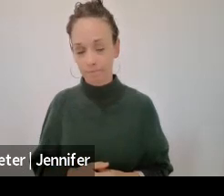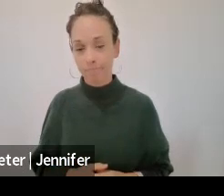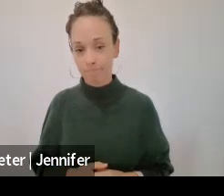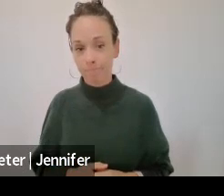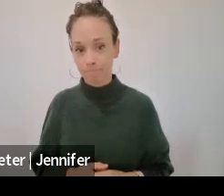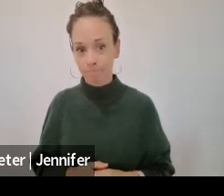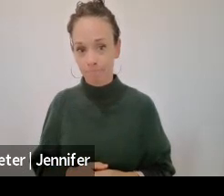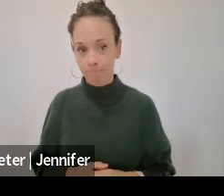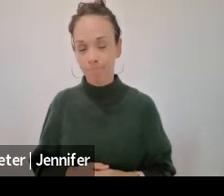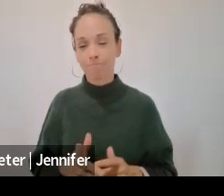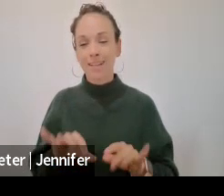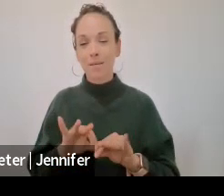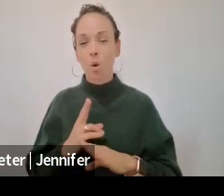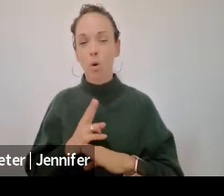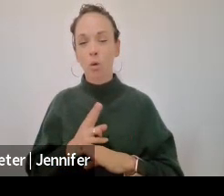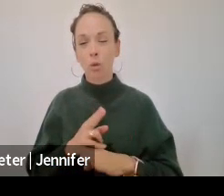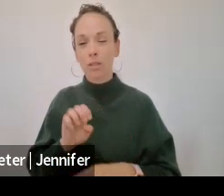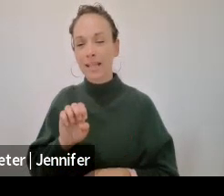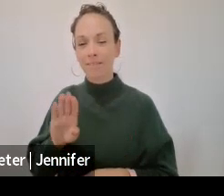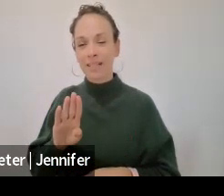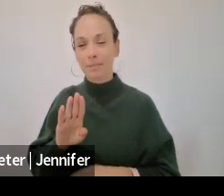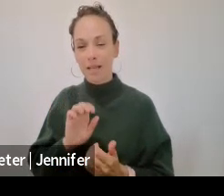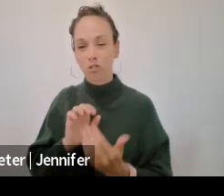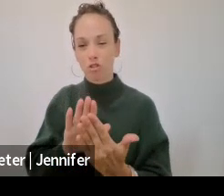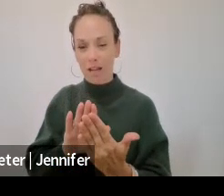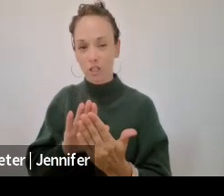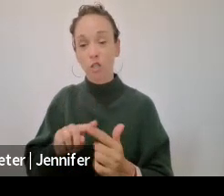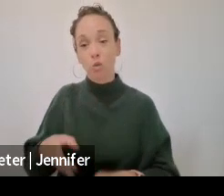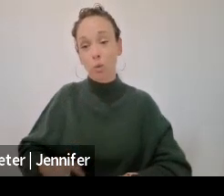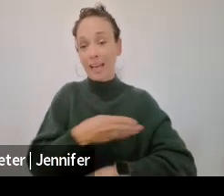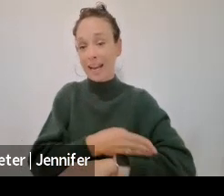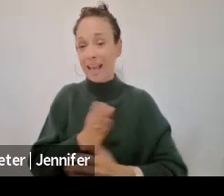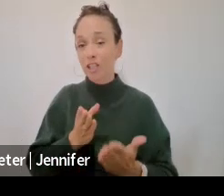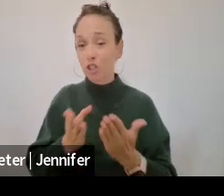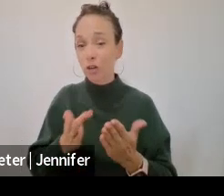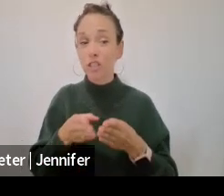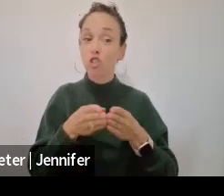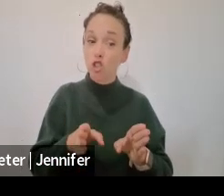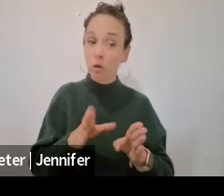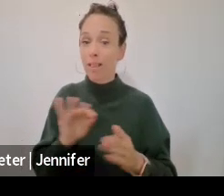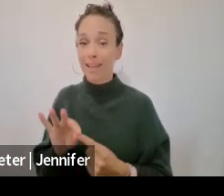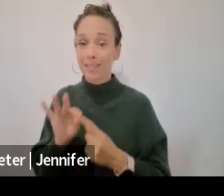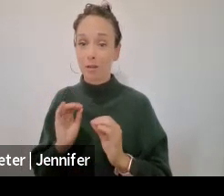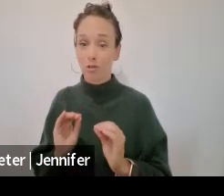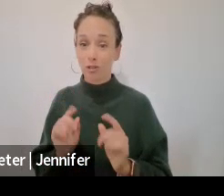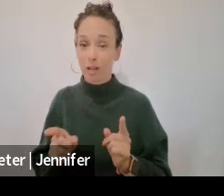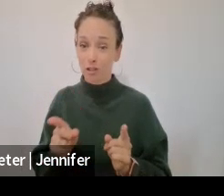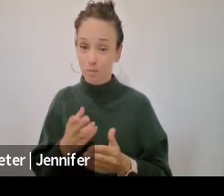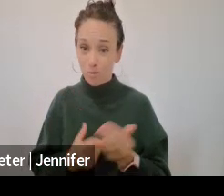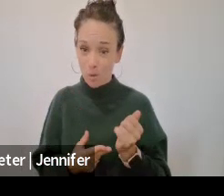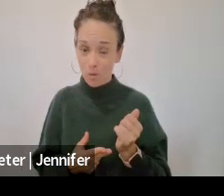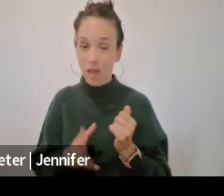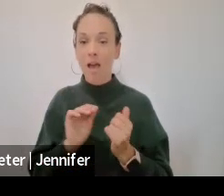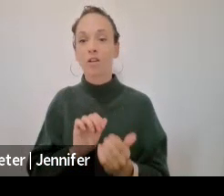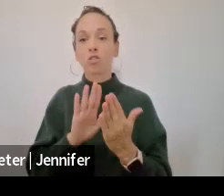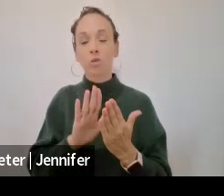implementing evidence-based strategies to enhance services in both general and special education, as well to address